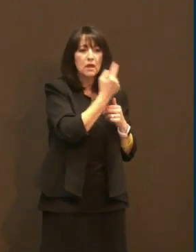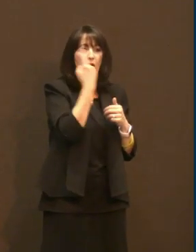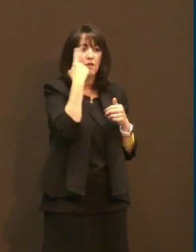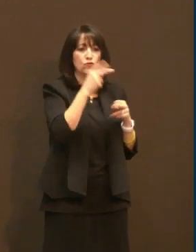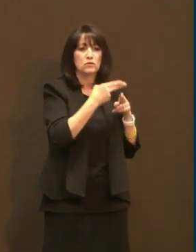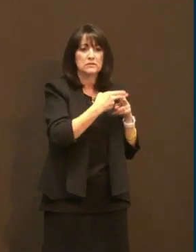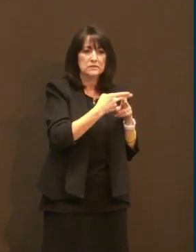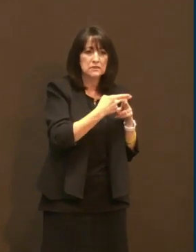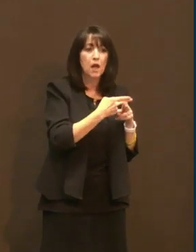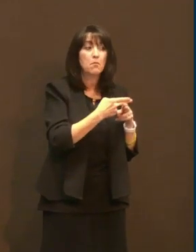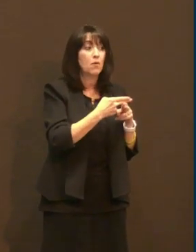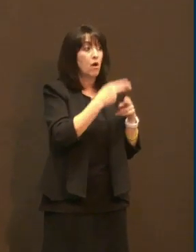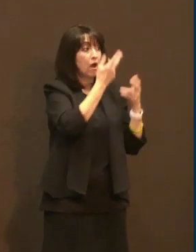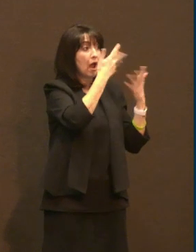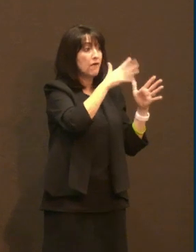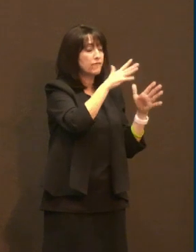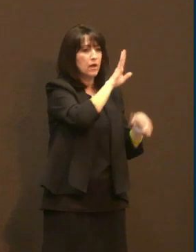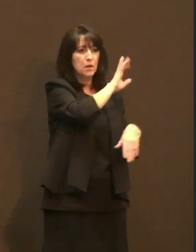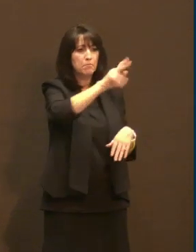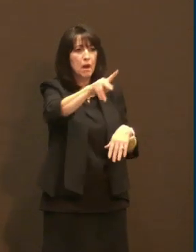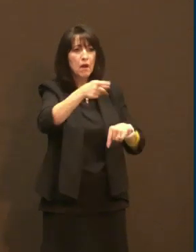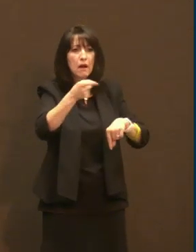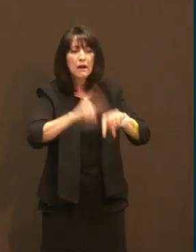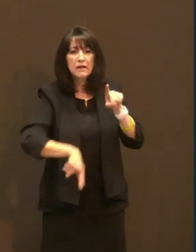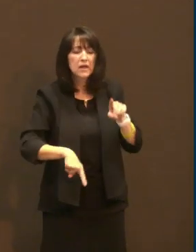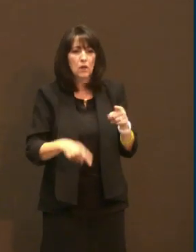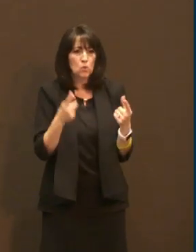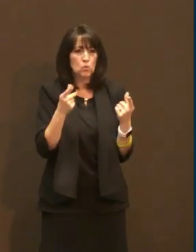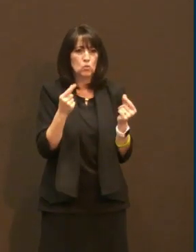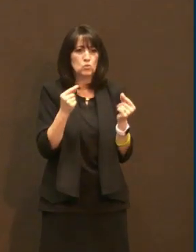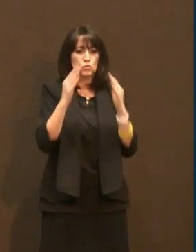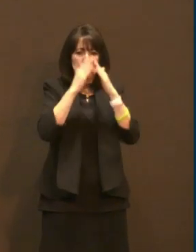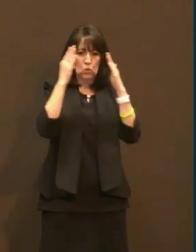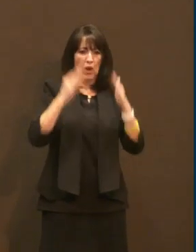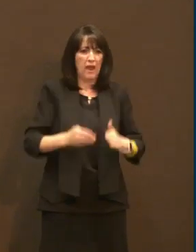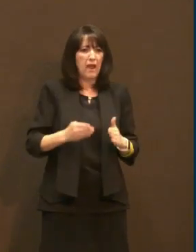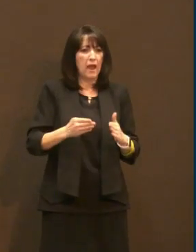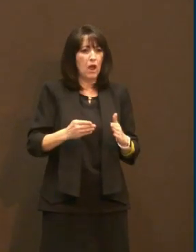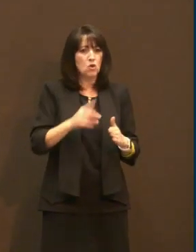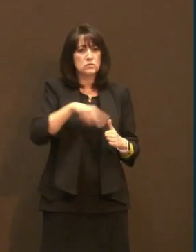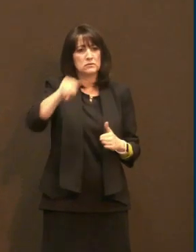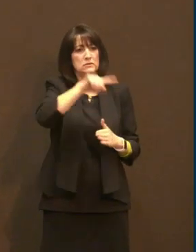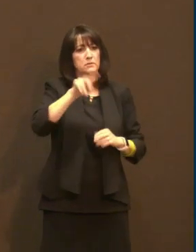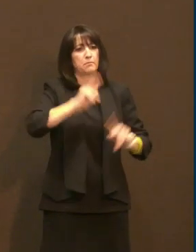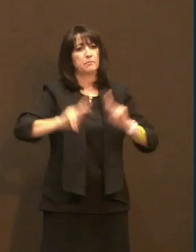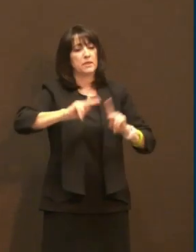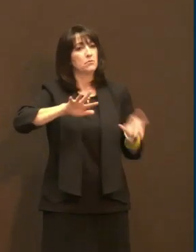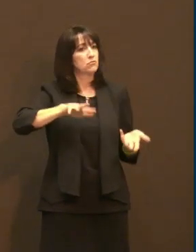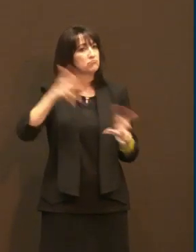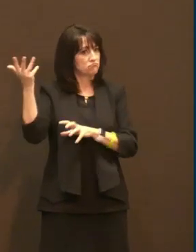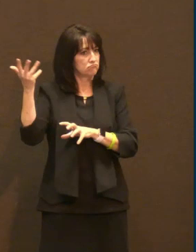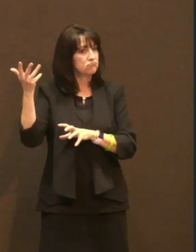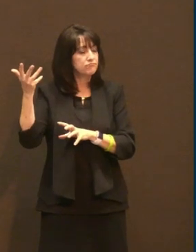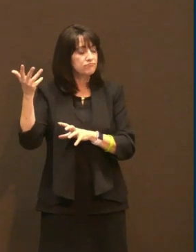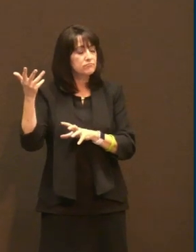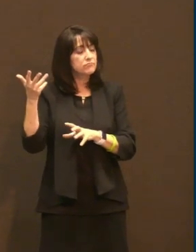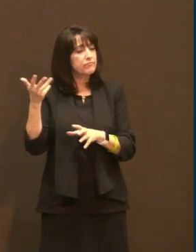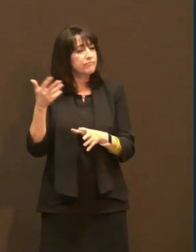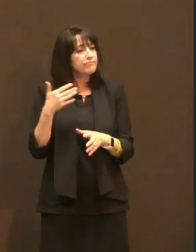to Rita Landgraf and to all the folks over at Division of Health and Social Services who've really done an amazing job with